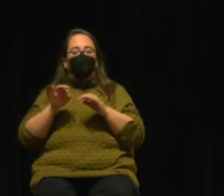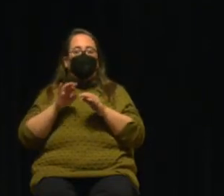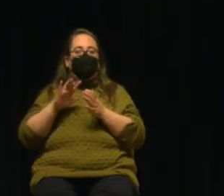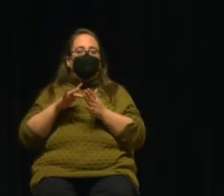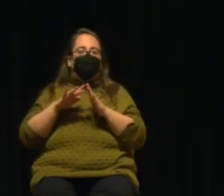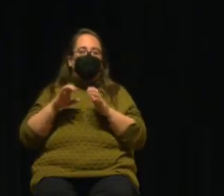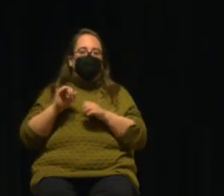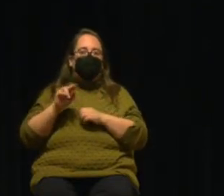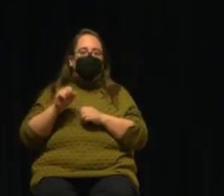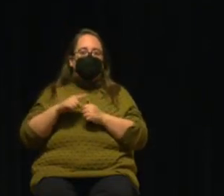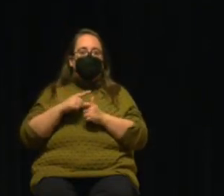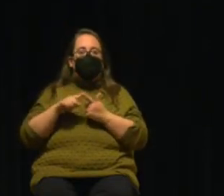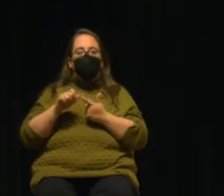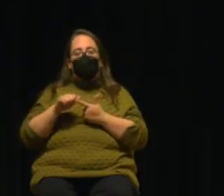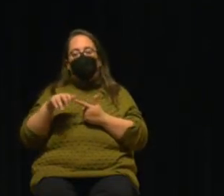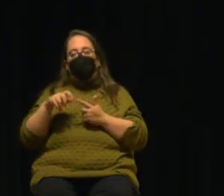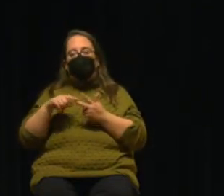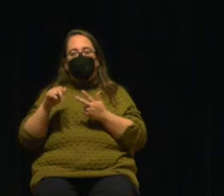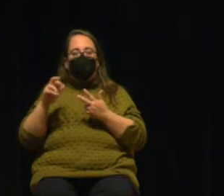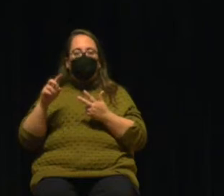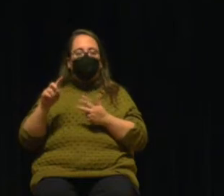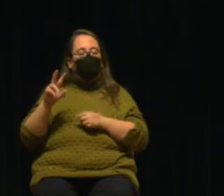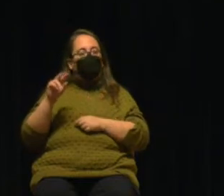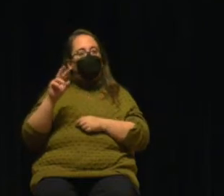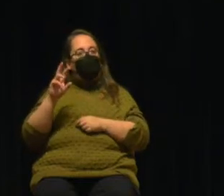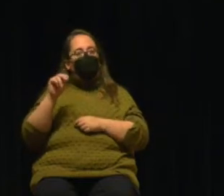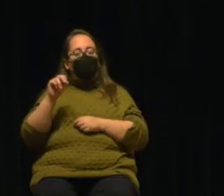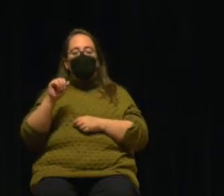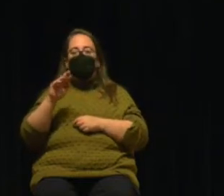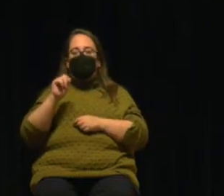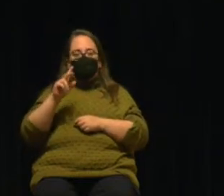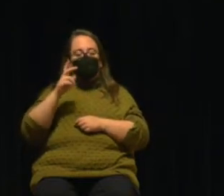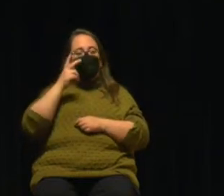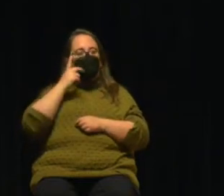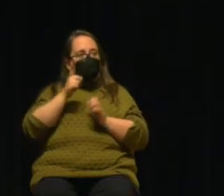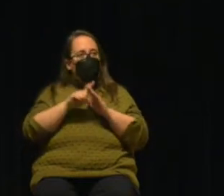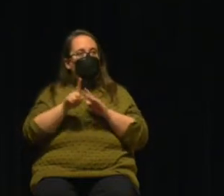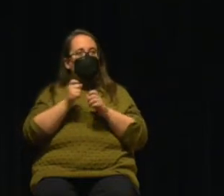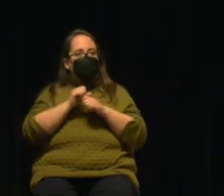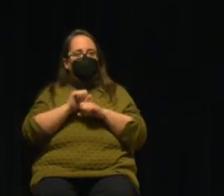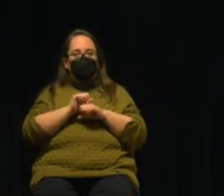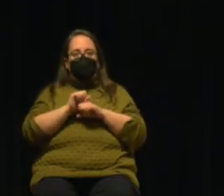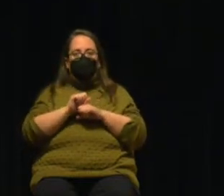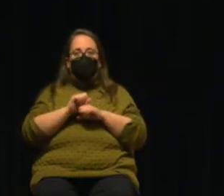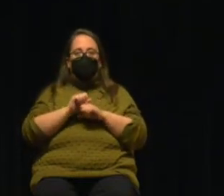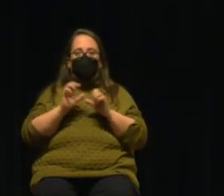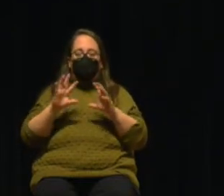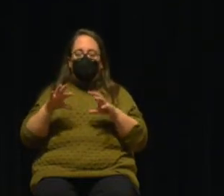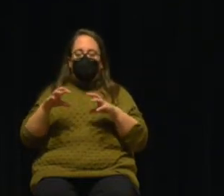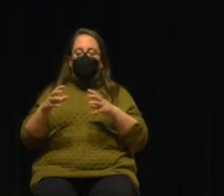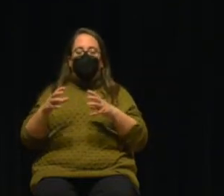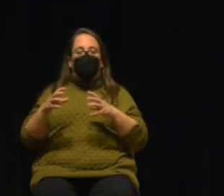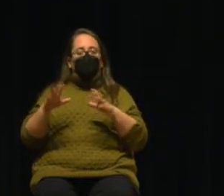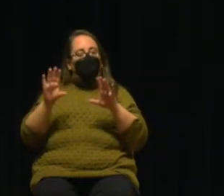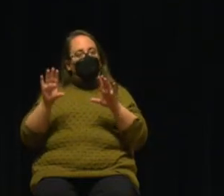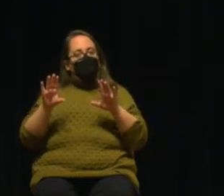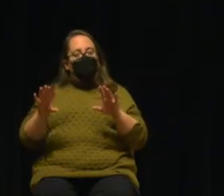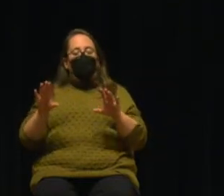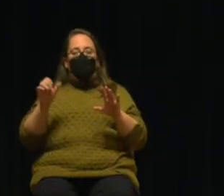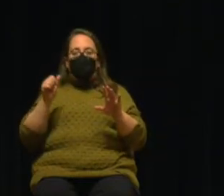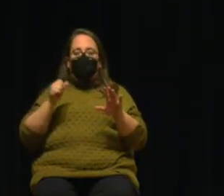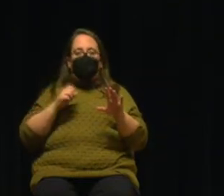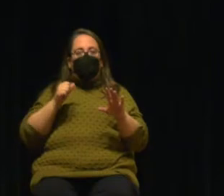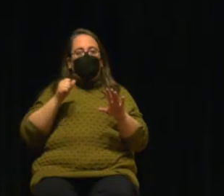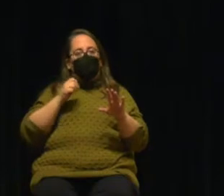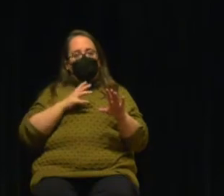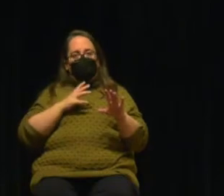wealth, education. Instead, he saw these fugitive slaves as an elite of character, as remarkable men and